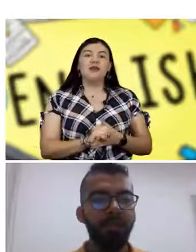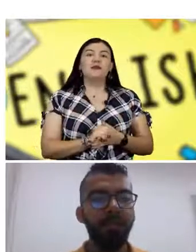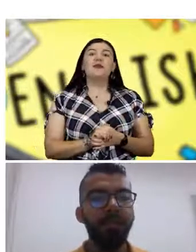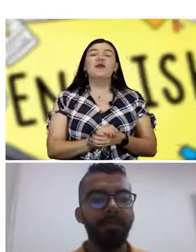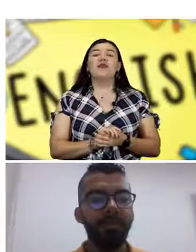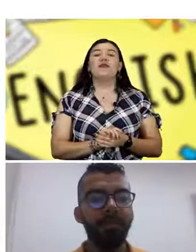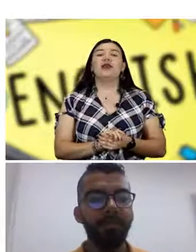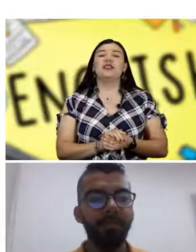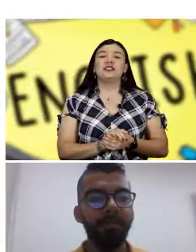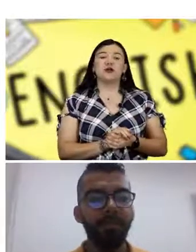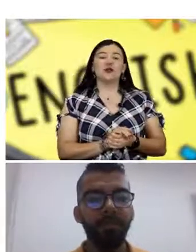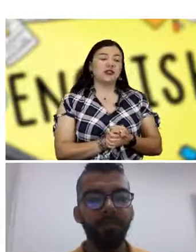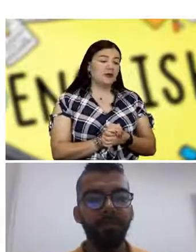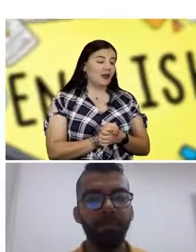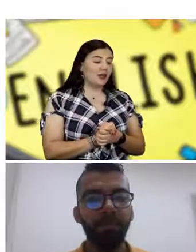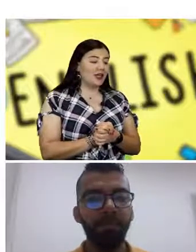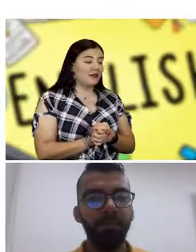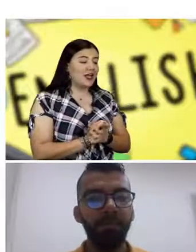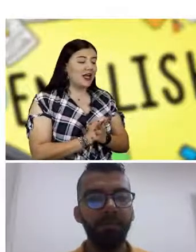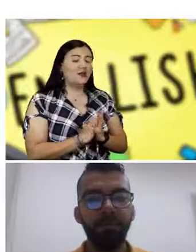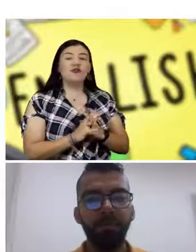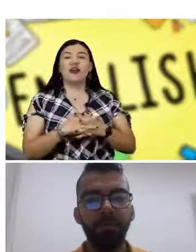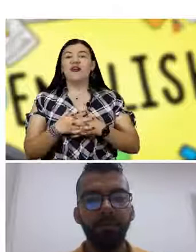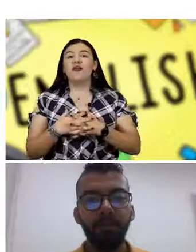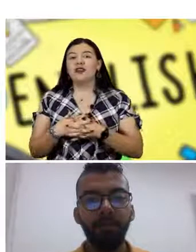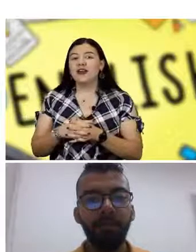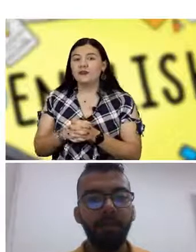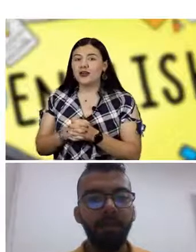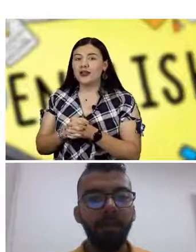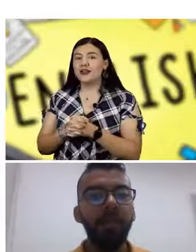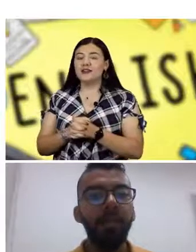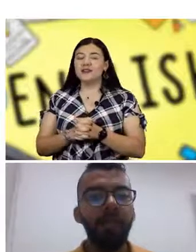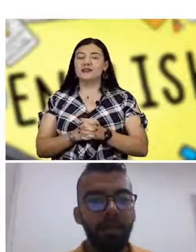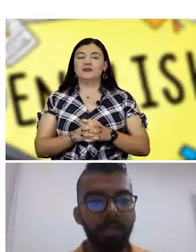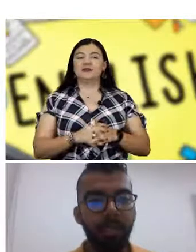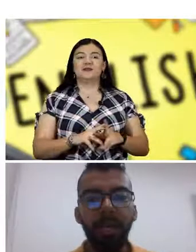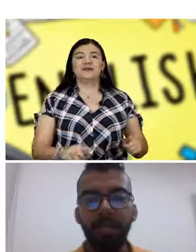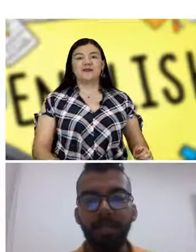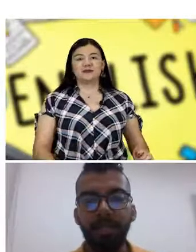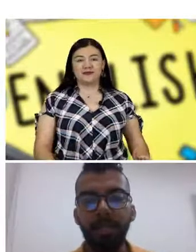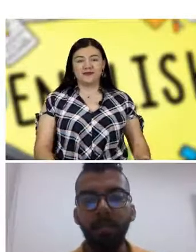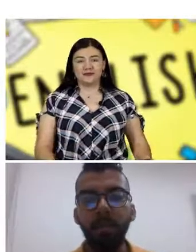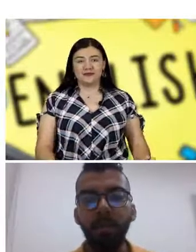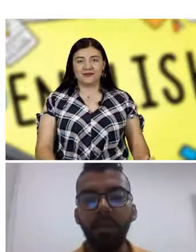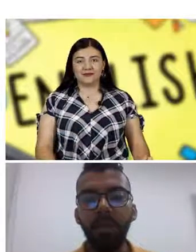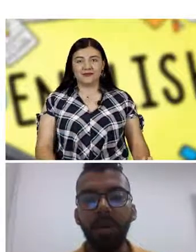accent. Muy bien, chicos. De pronto tenemos alguna otra, Brian.